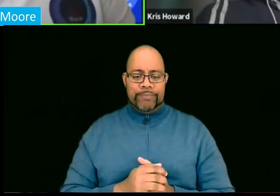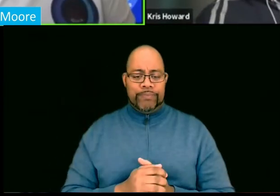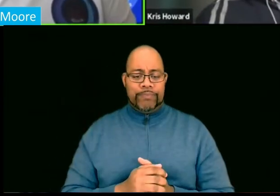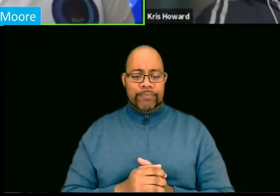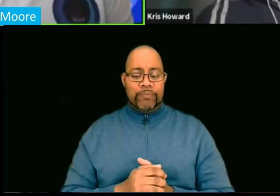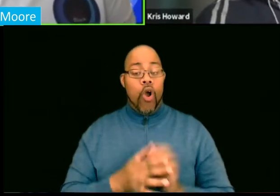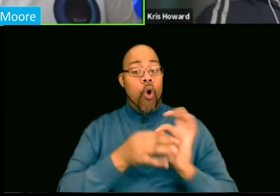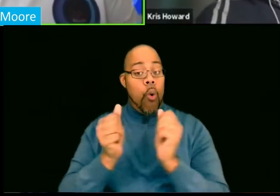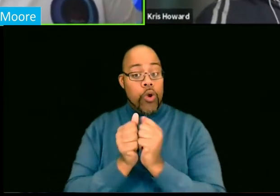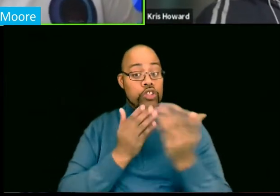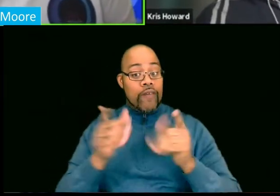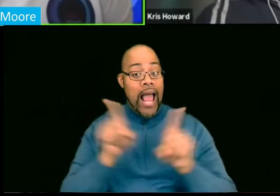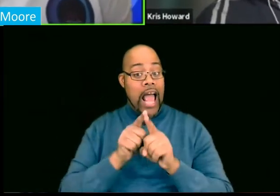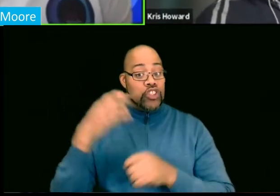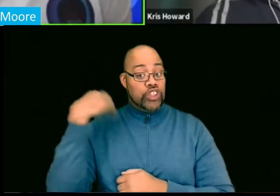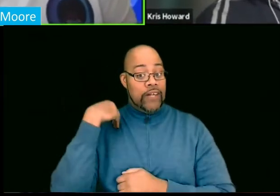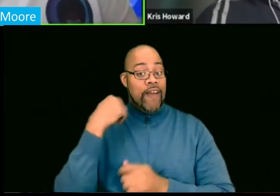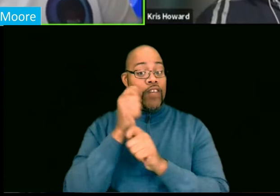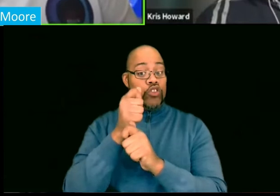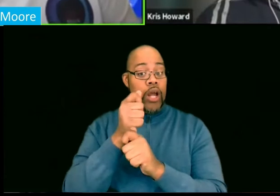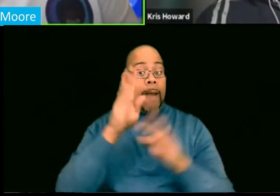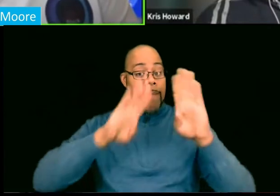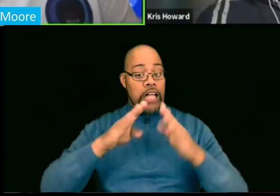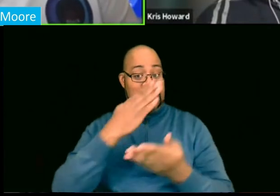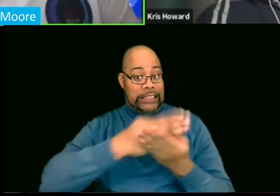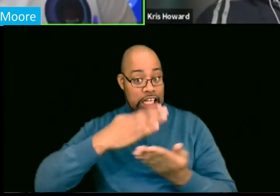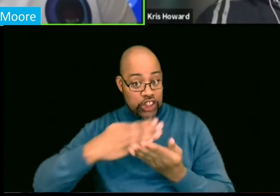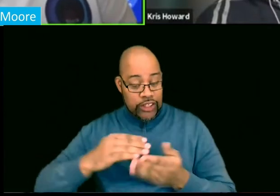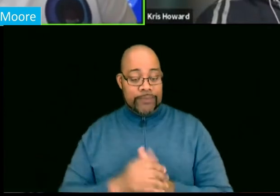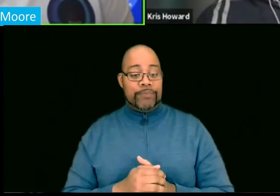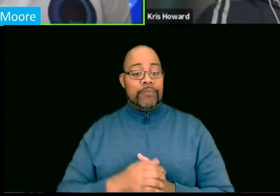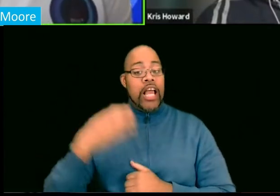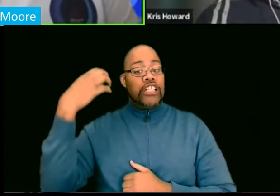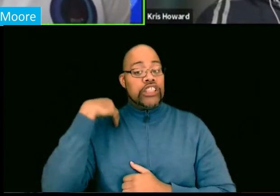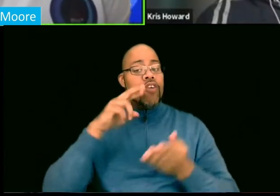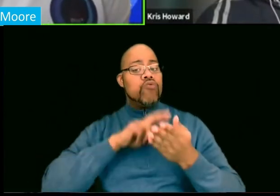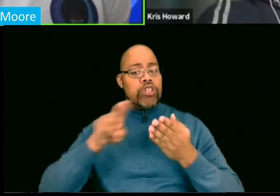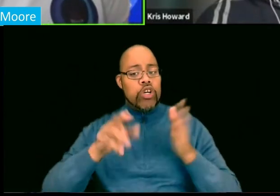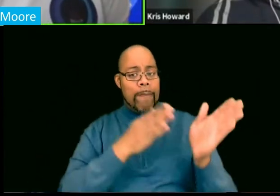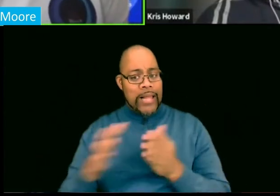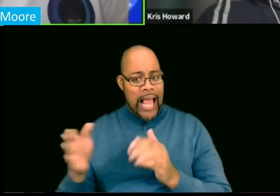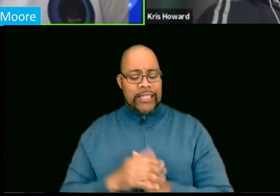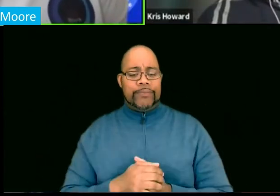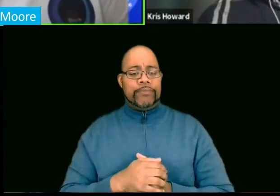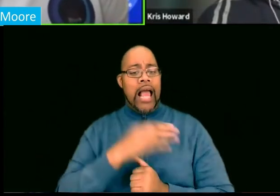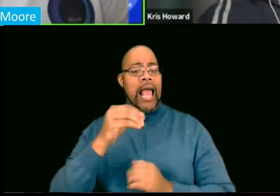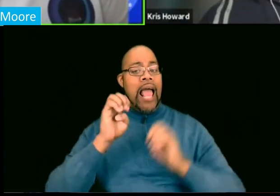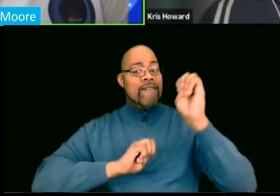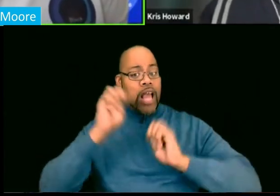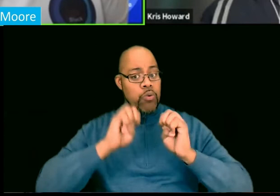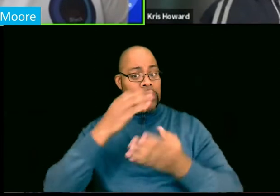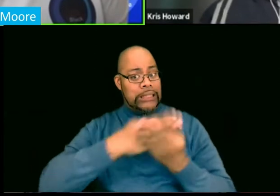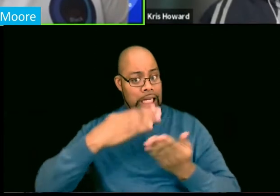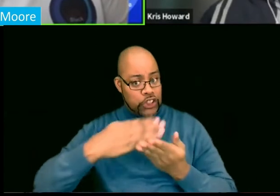worldwide. Along with serving as chief of the fishery biology section, chief of research planning